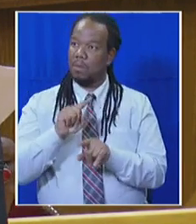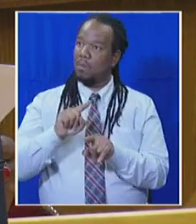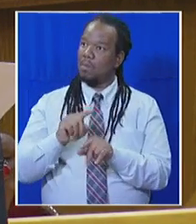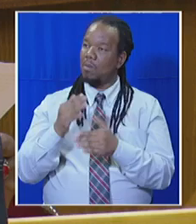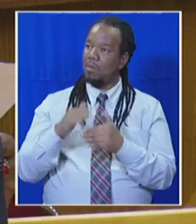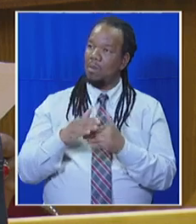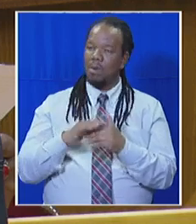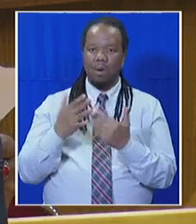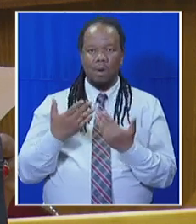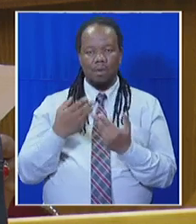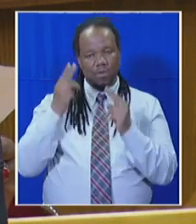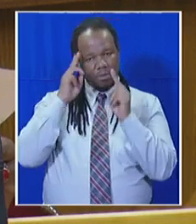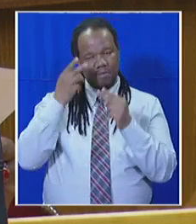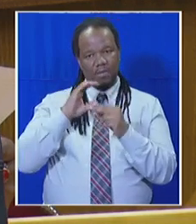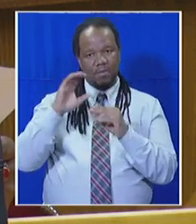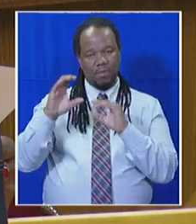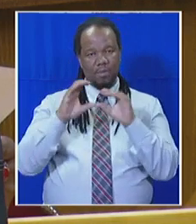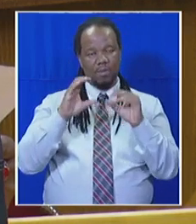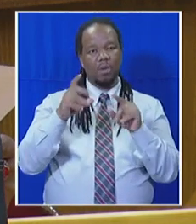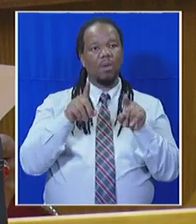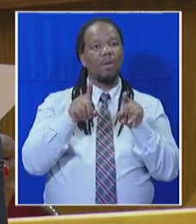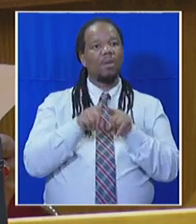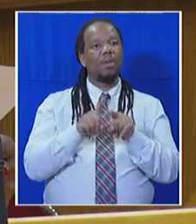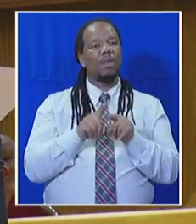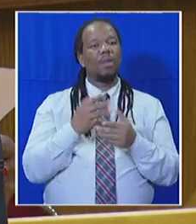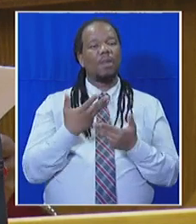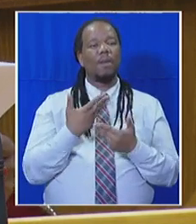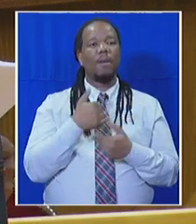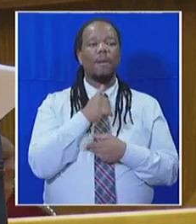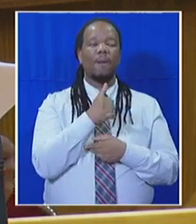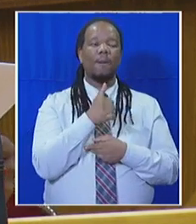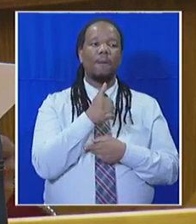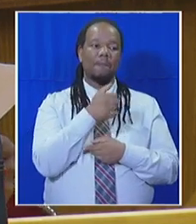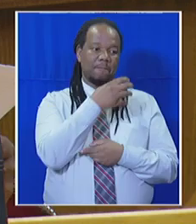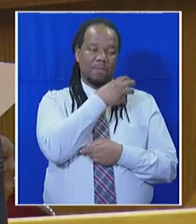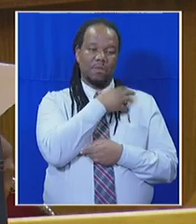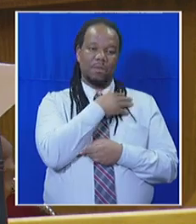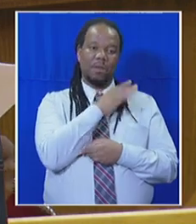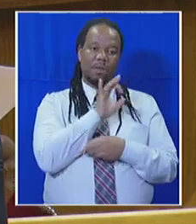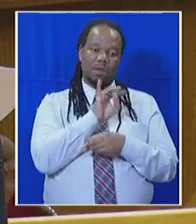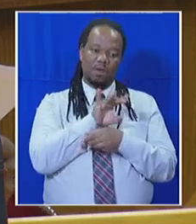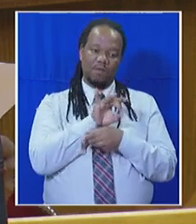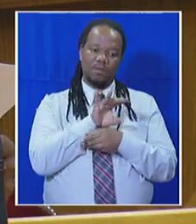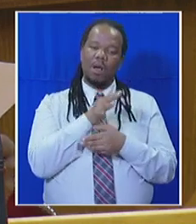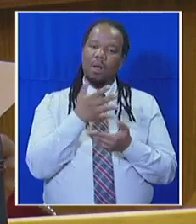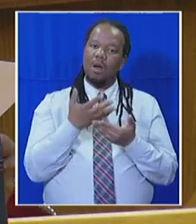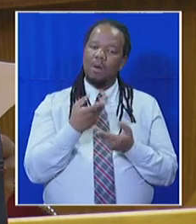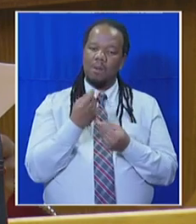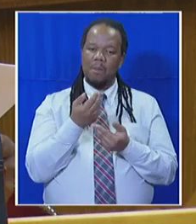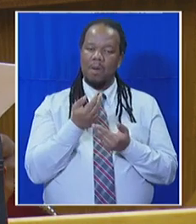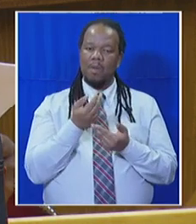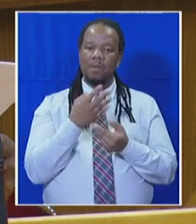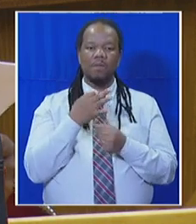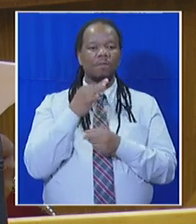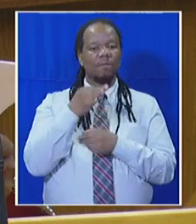and we look forward to the Minister advising us as to exactly how this will be accomplished in the coming years.